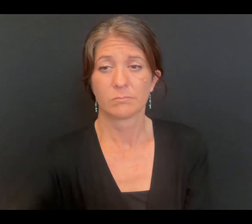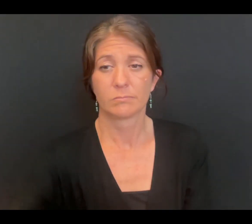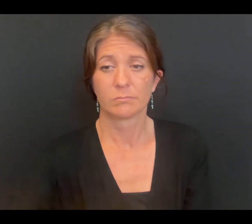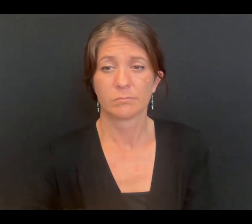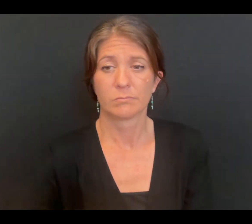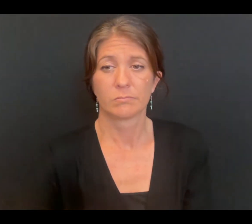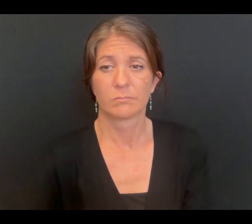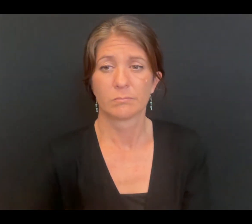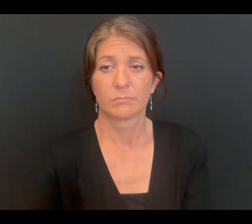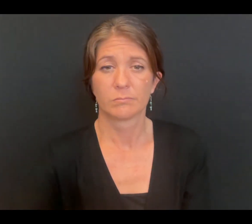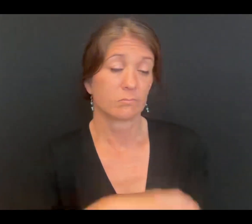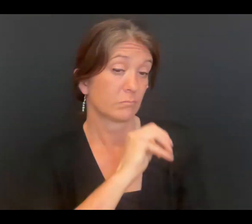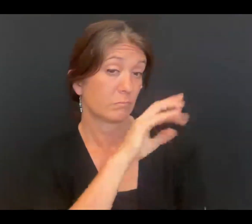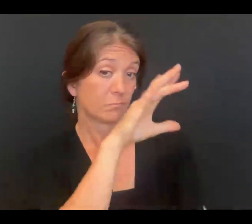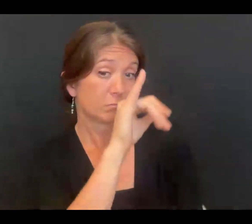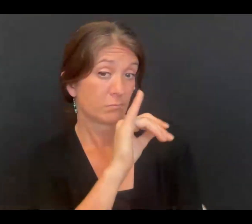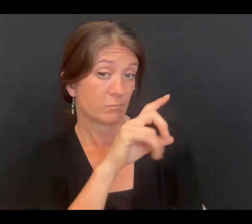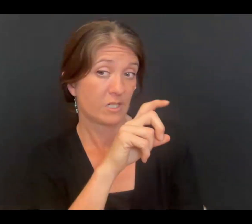Mary,